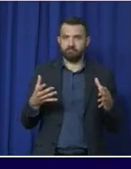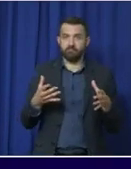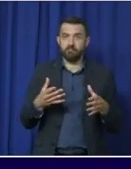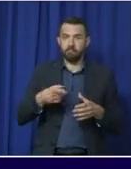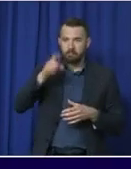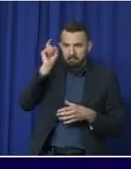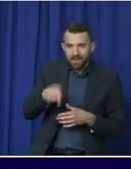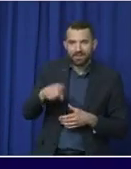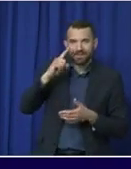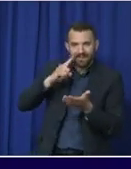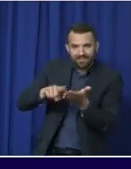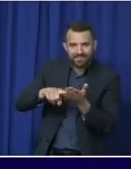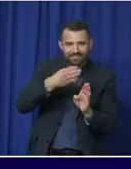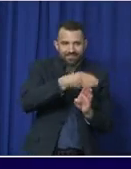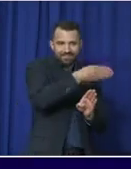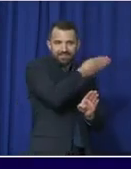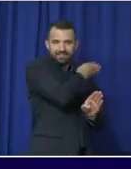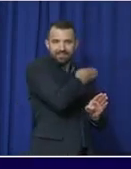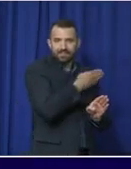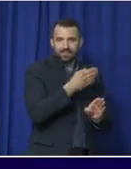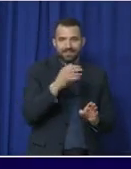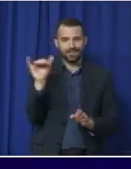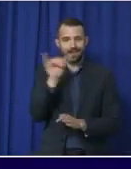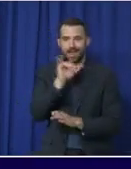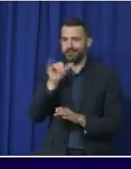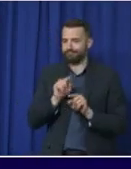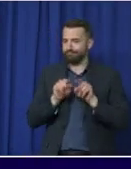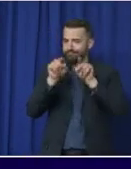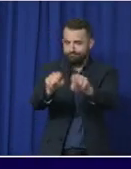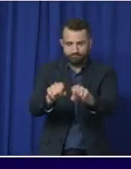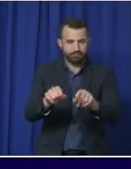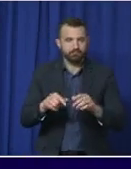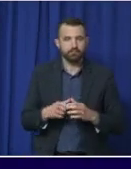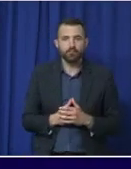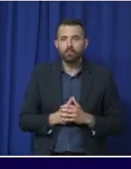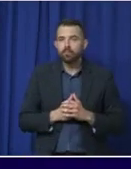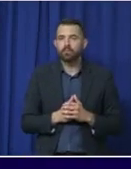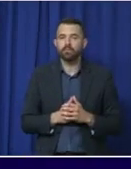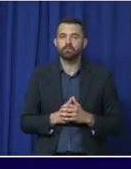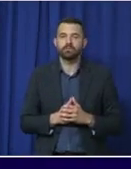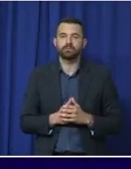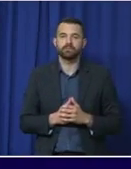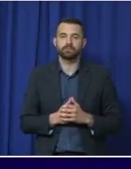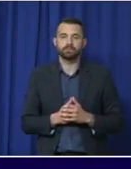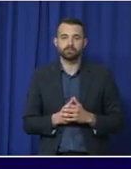testing for COVID-19, we will similarly stage our expansion and supports for them through contact tracing.